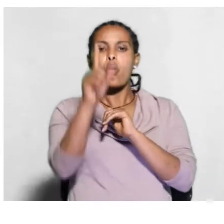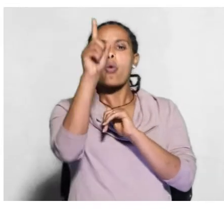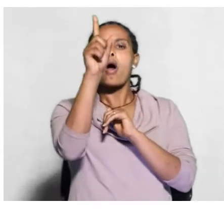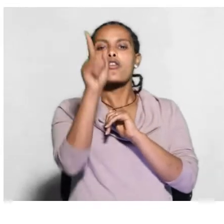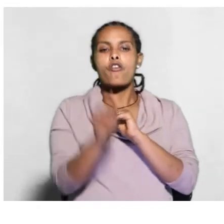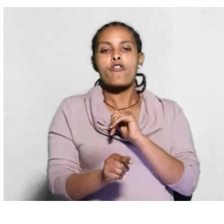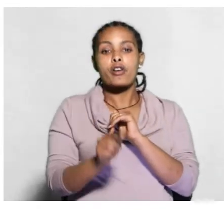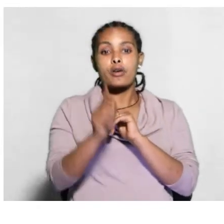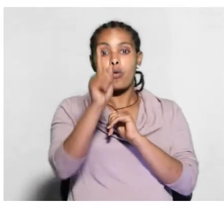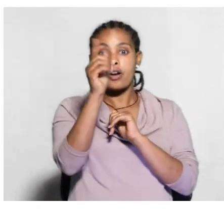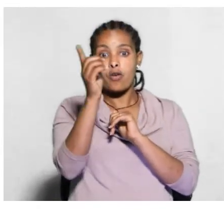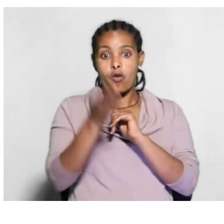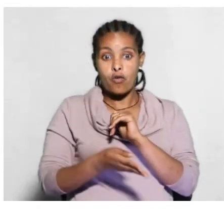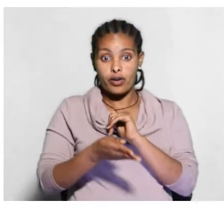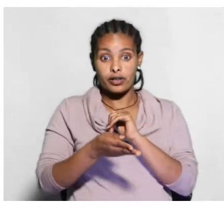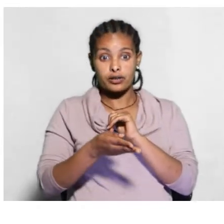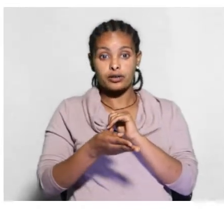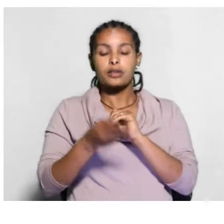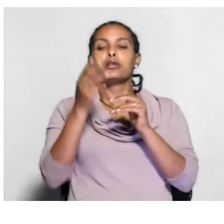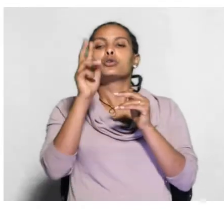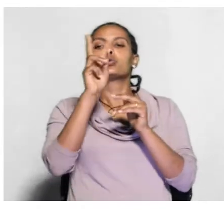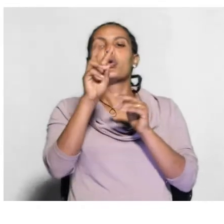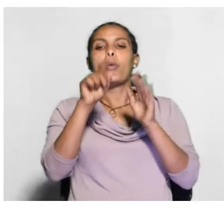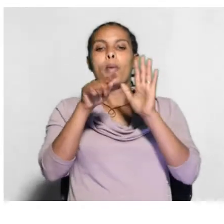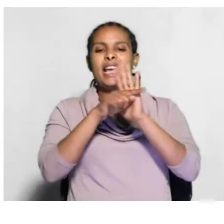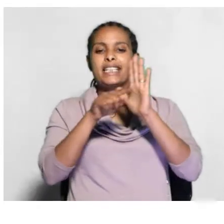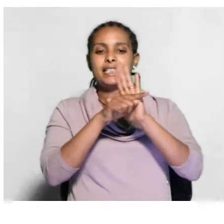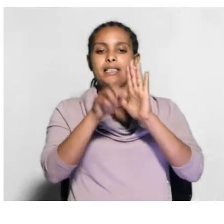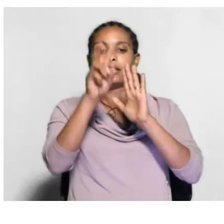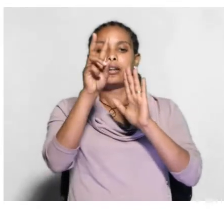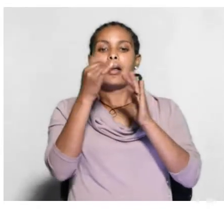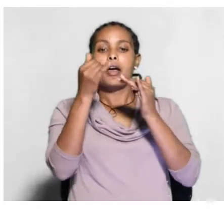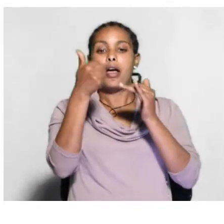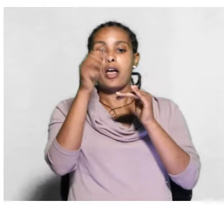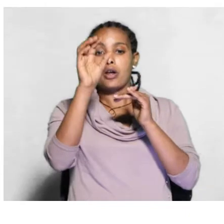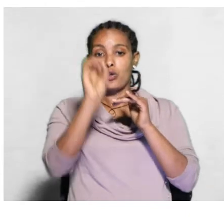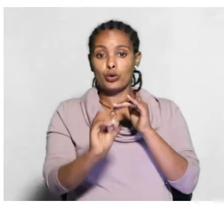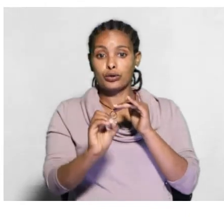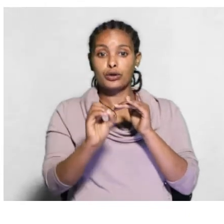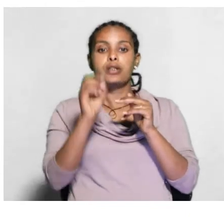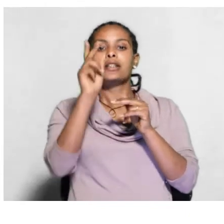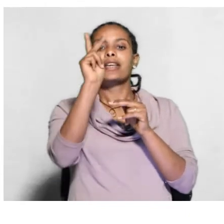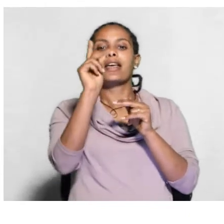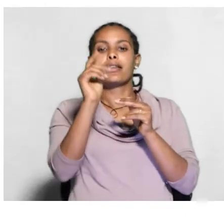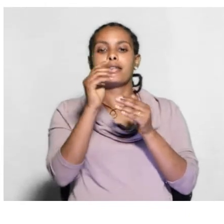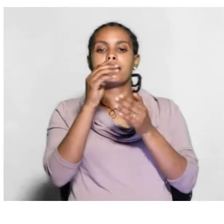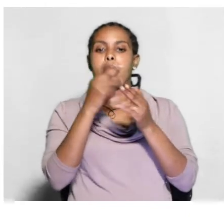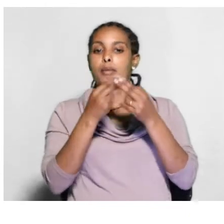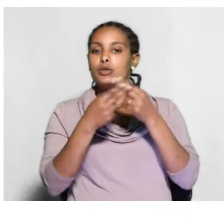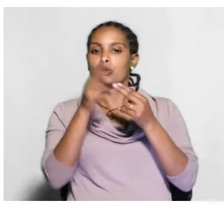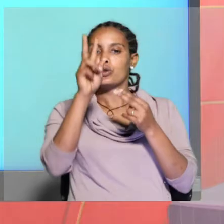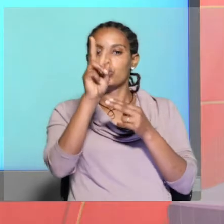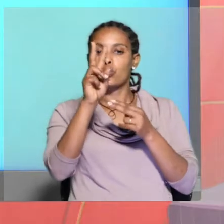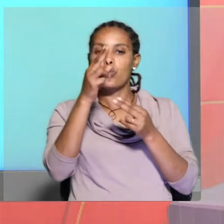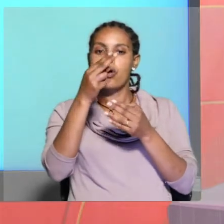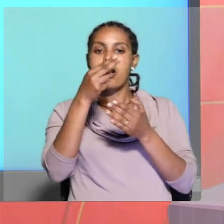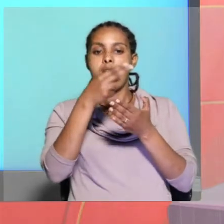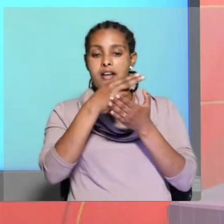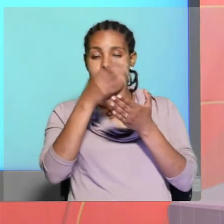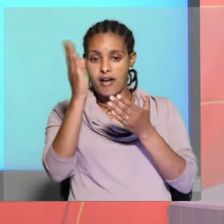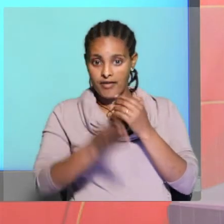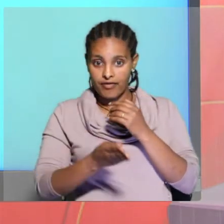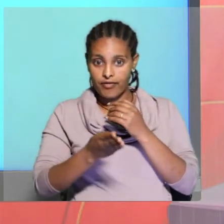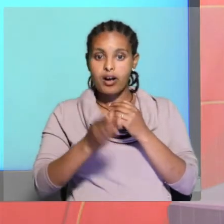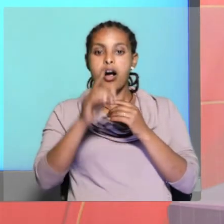over A naught divided by 2 minus 1 over A naught equal K times T half. Therefore,